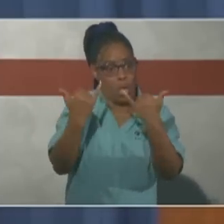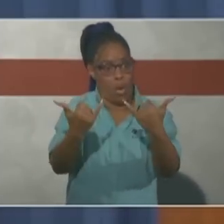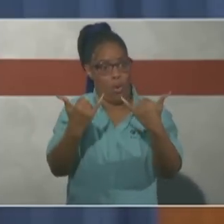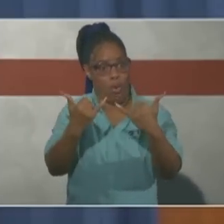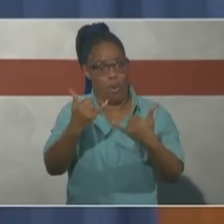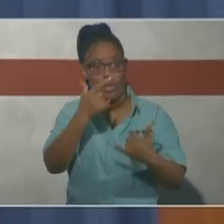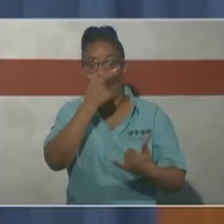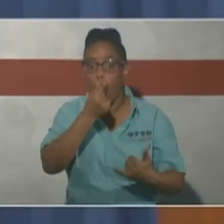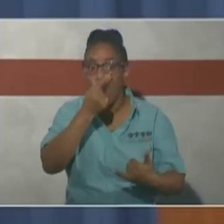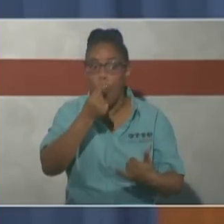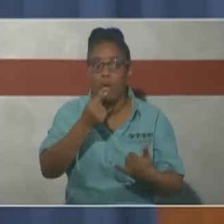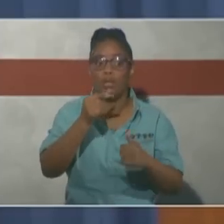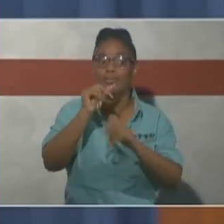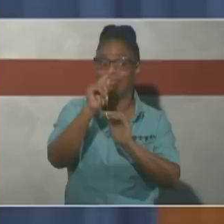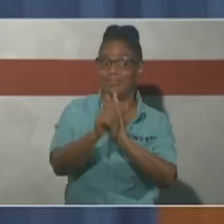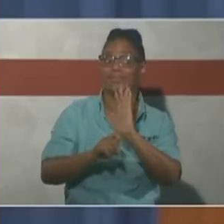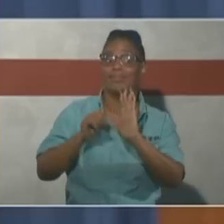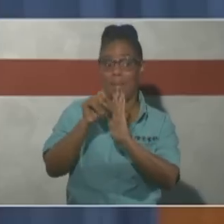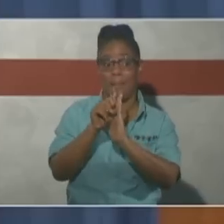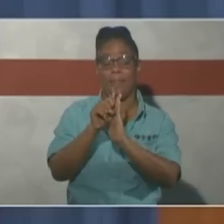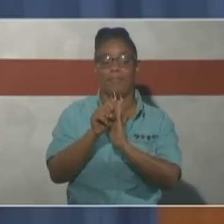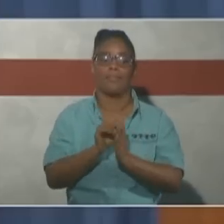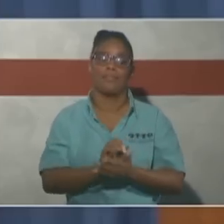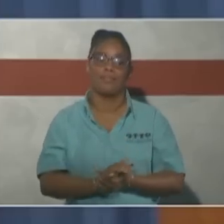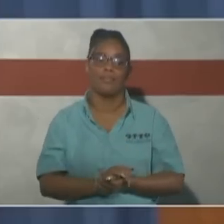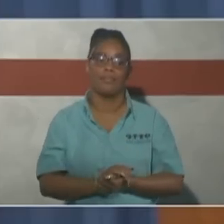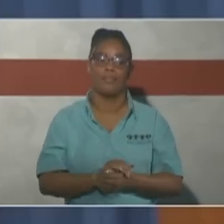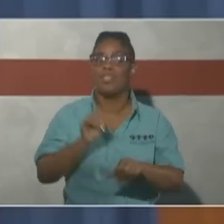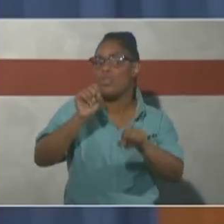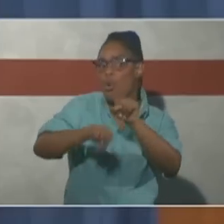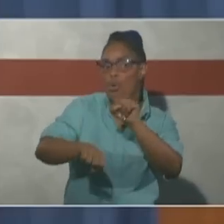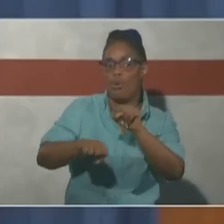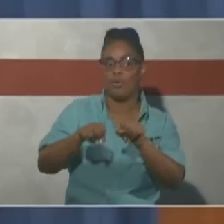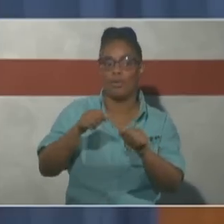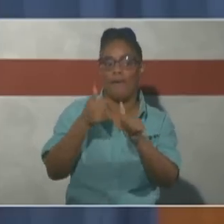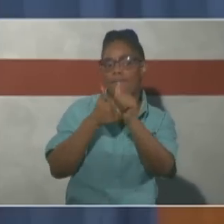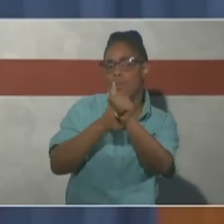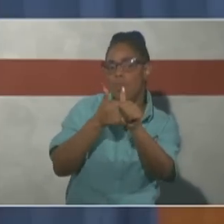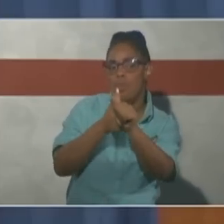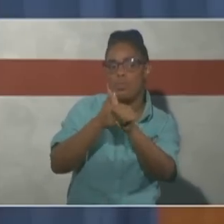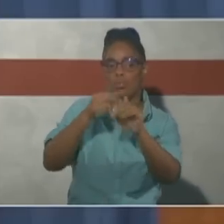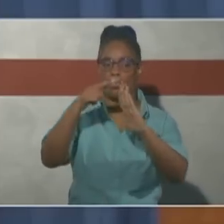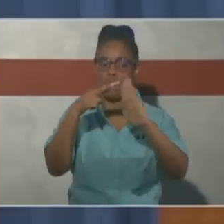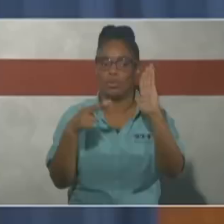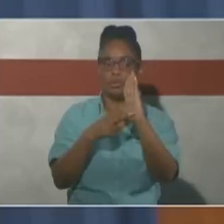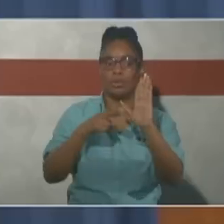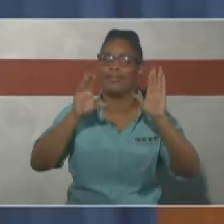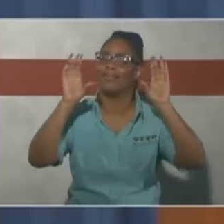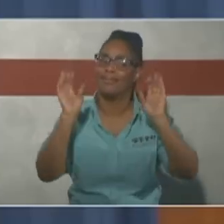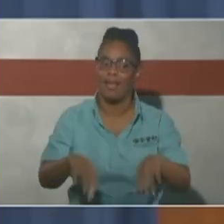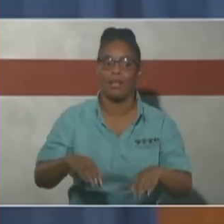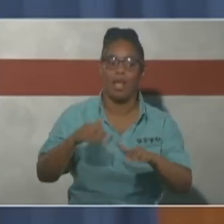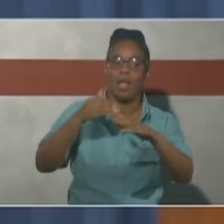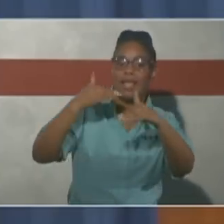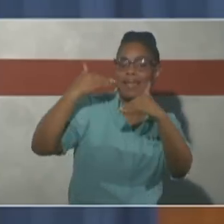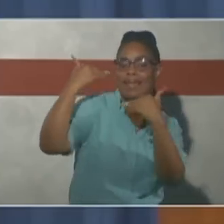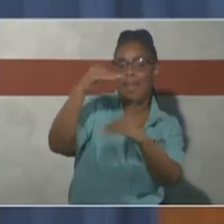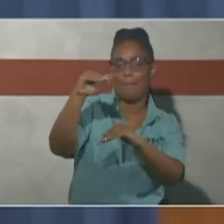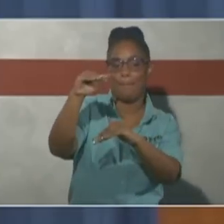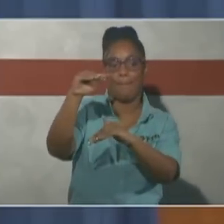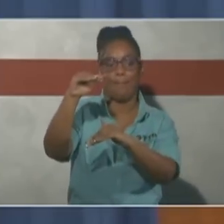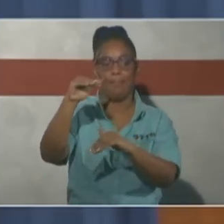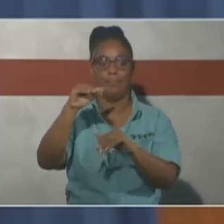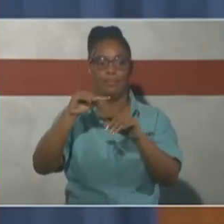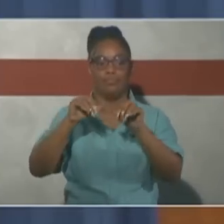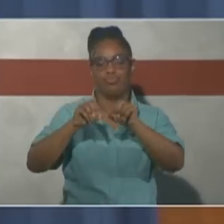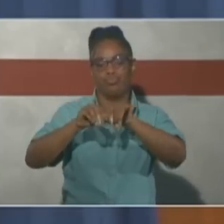our distance, and always wash our hands. We are also within the flu season, and all